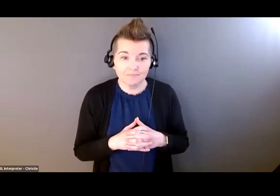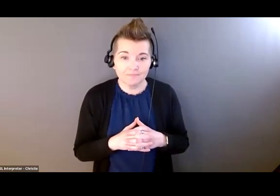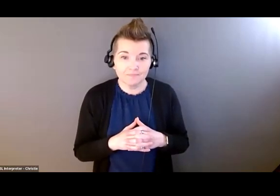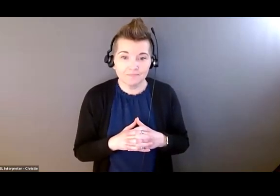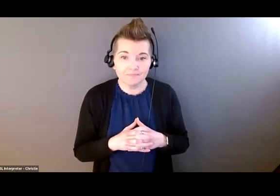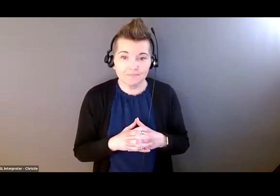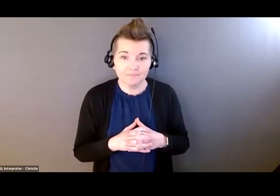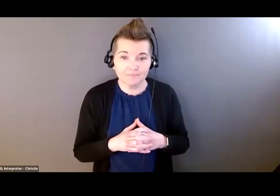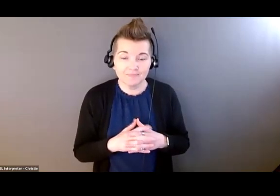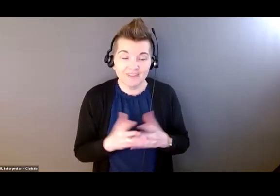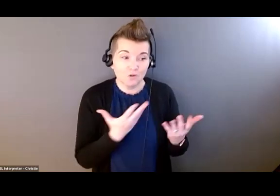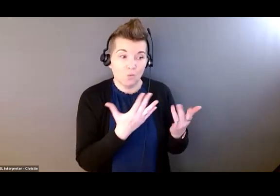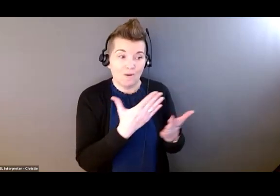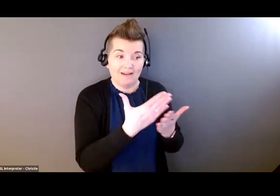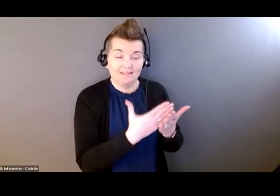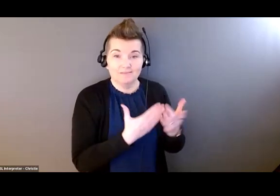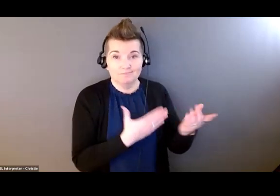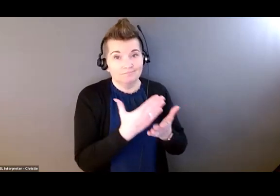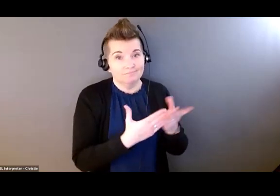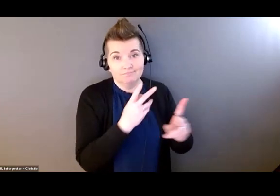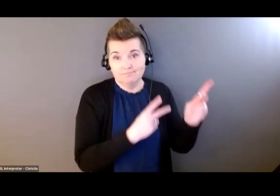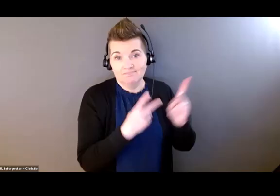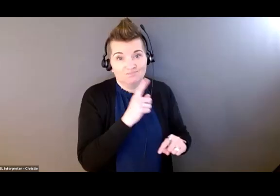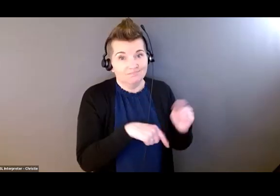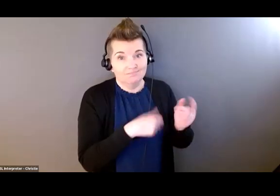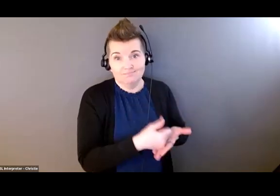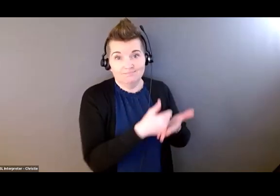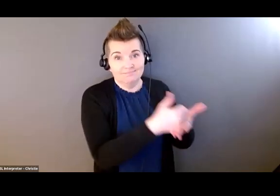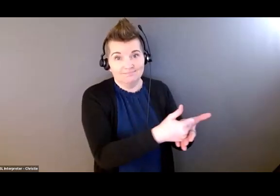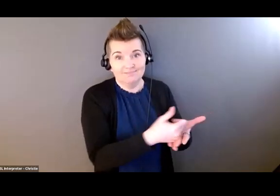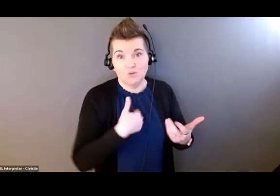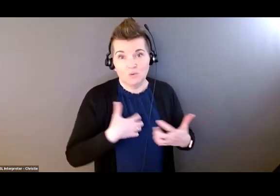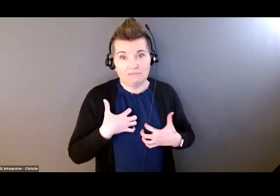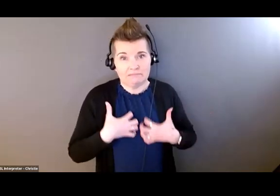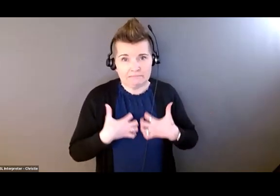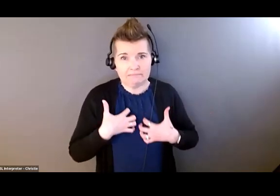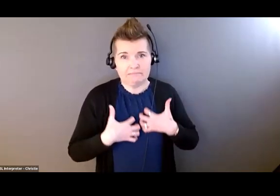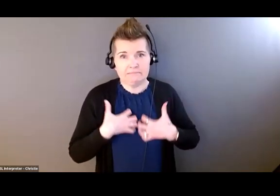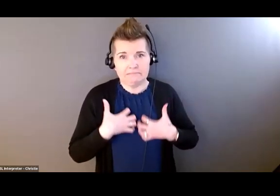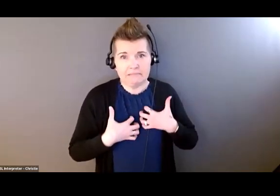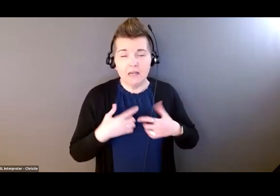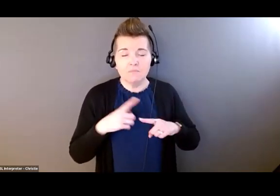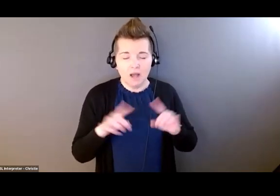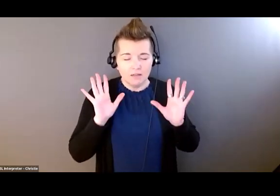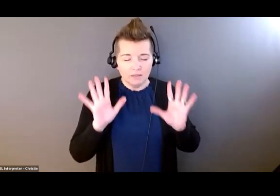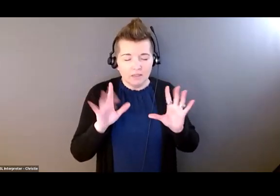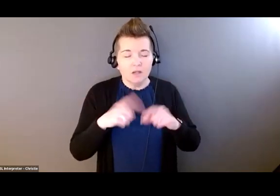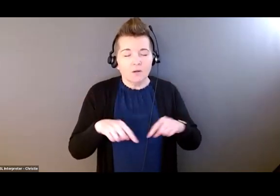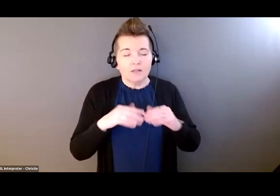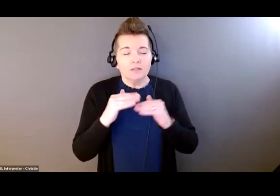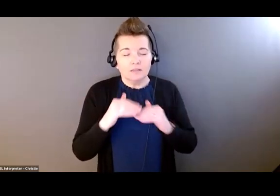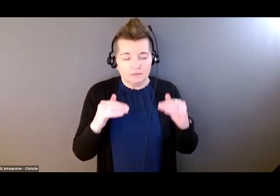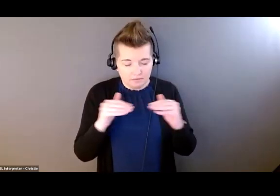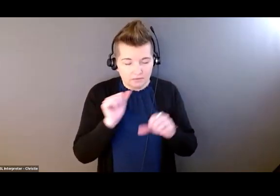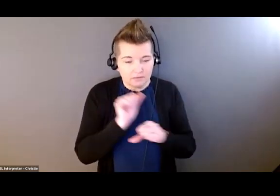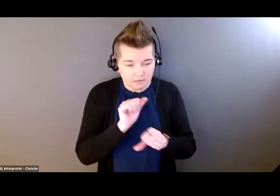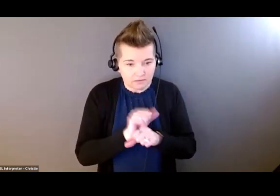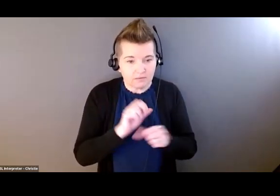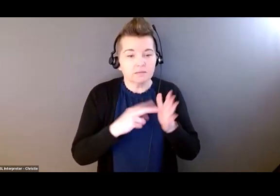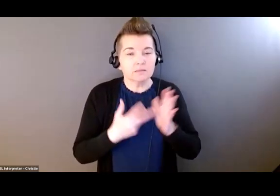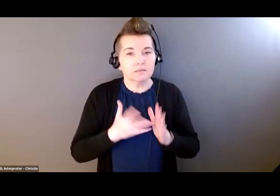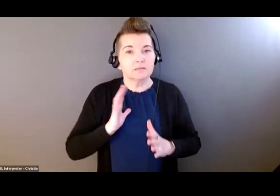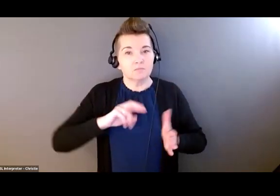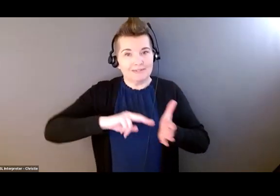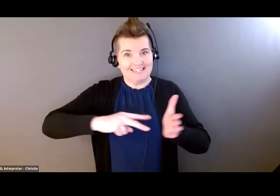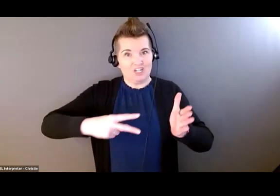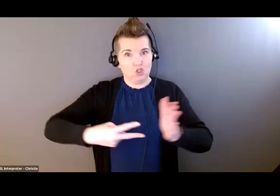our reality right now. There are people in the waiting list, like I say, that we cannot help. and that it's hard to sit with,